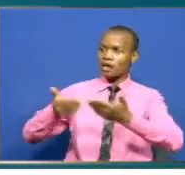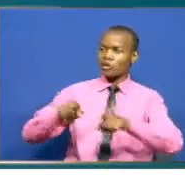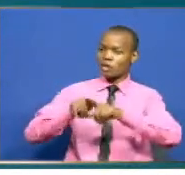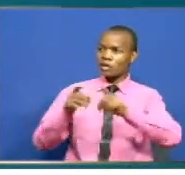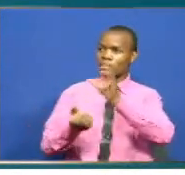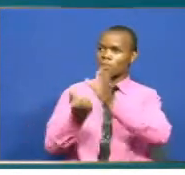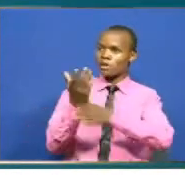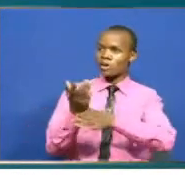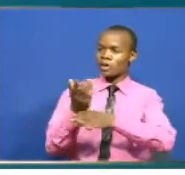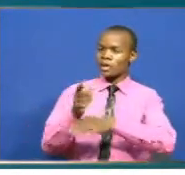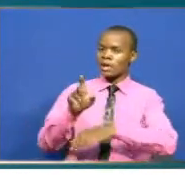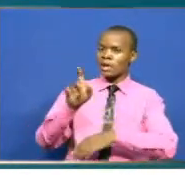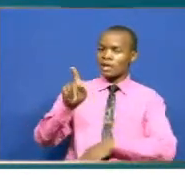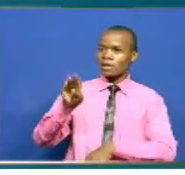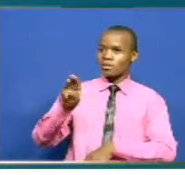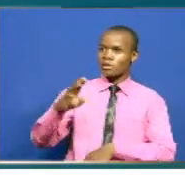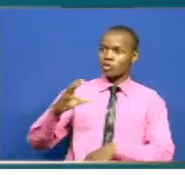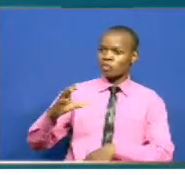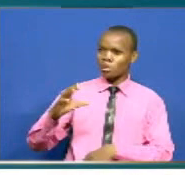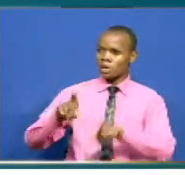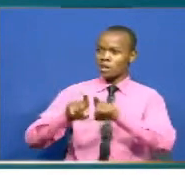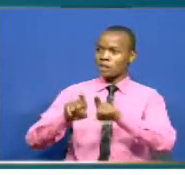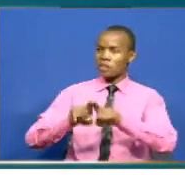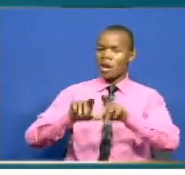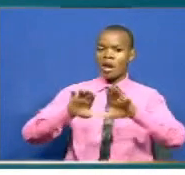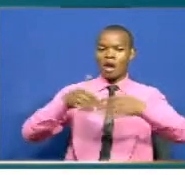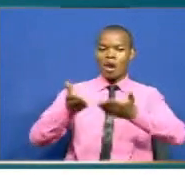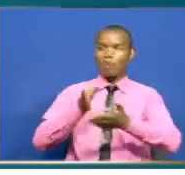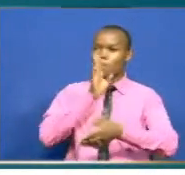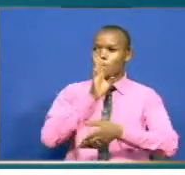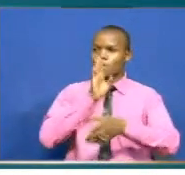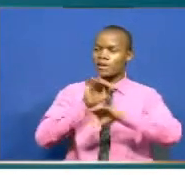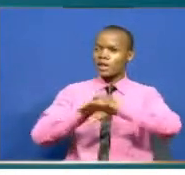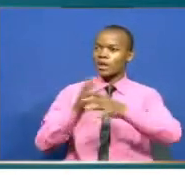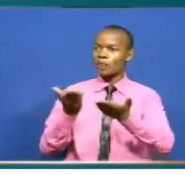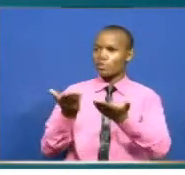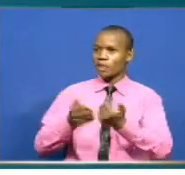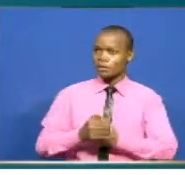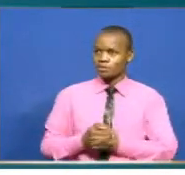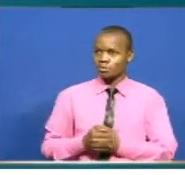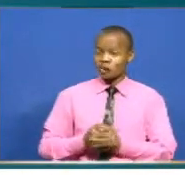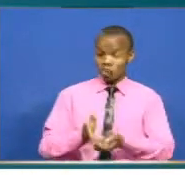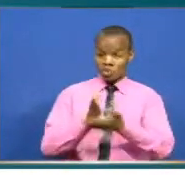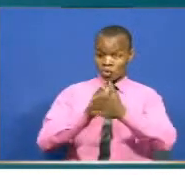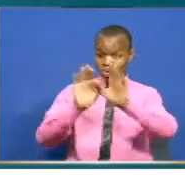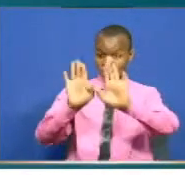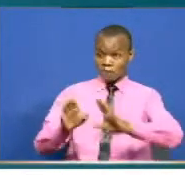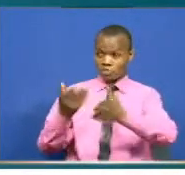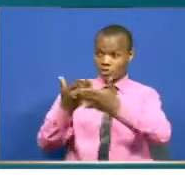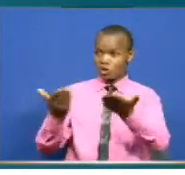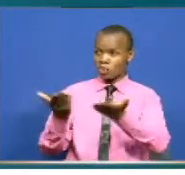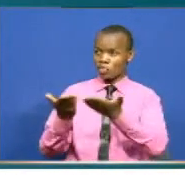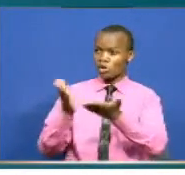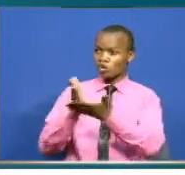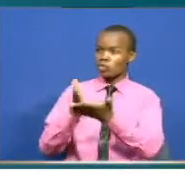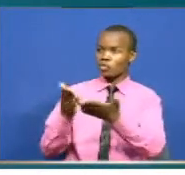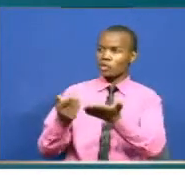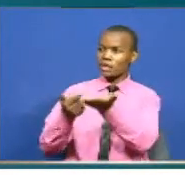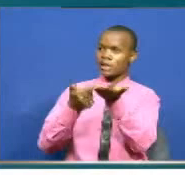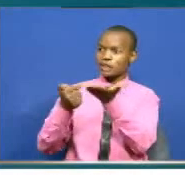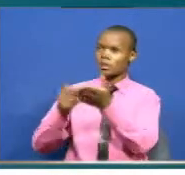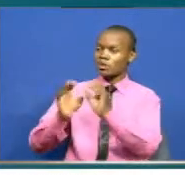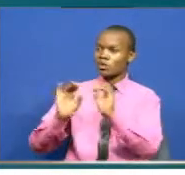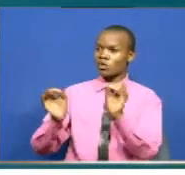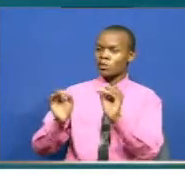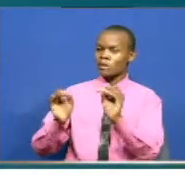to the Kenya Meat Commissions? Mm-hmm. You know, how are you going to get your sausage in the morning? And these are critical factors that have not been opened up. Mm-hmm. And therefore, every